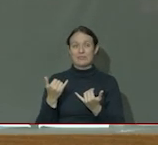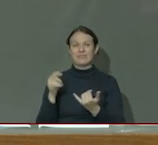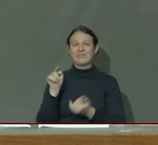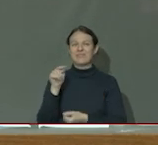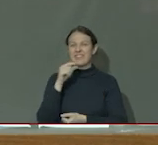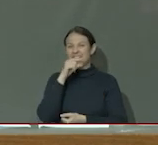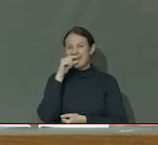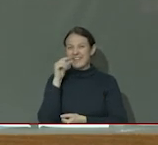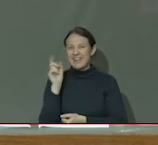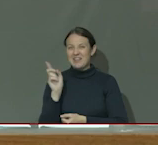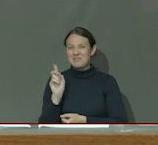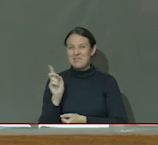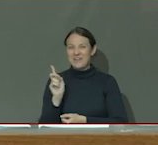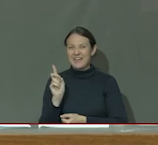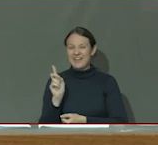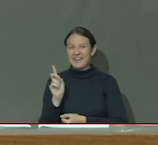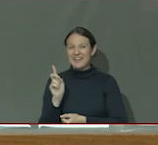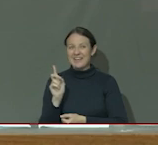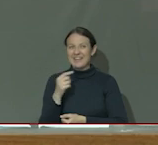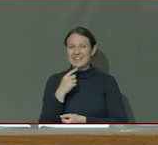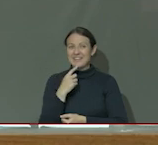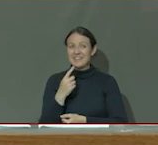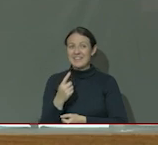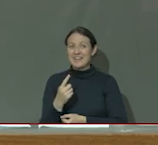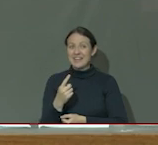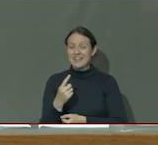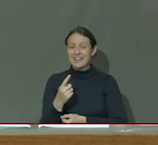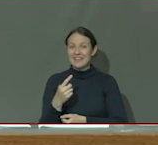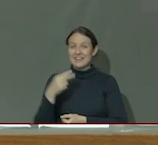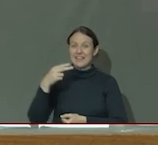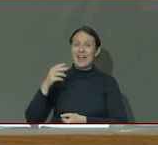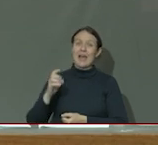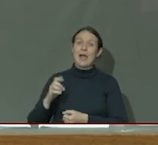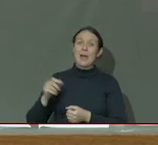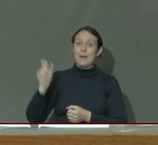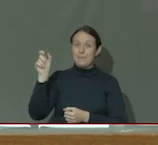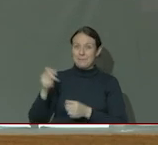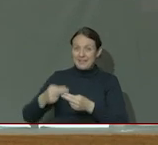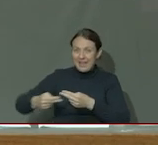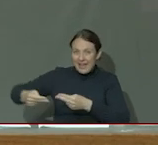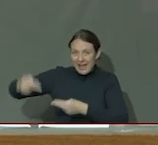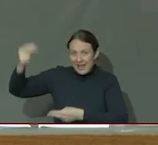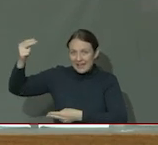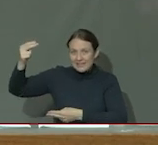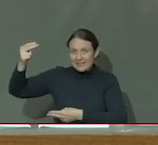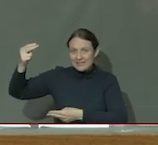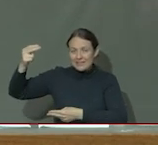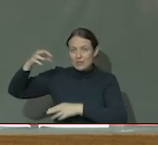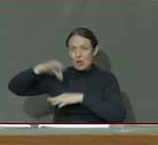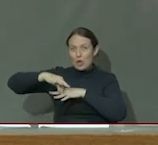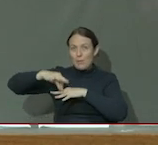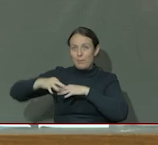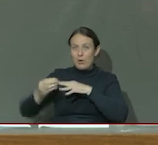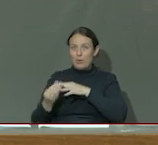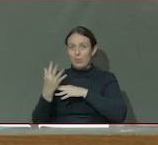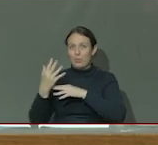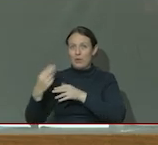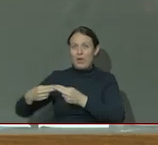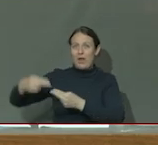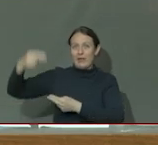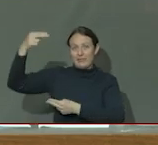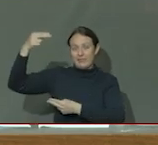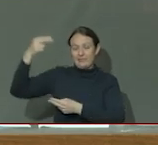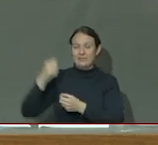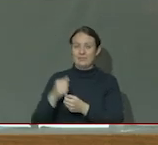this? Can we say we're dealing here with what? We're dealing with the height of the plant, okay. But then he also looked at